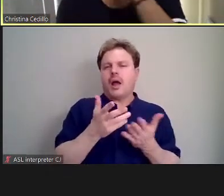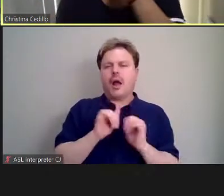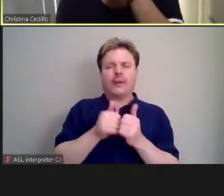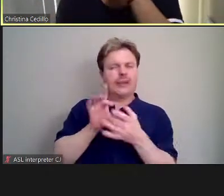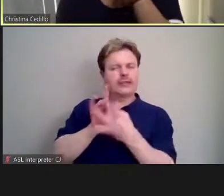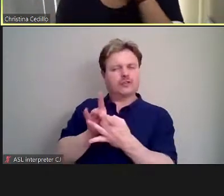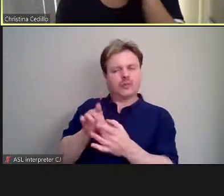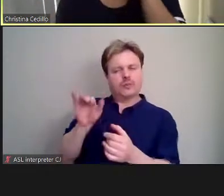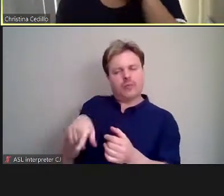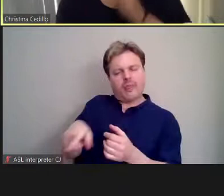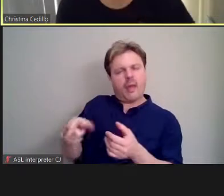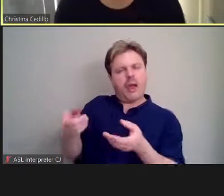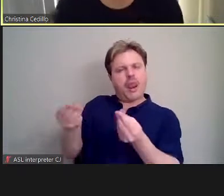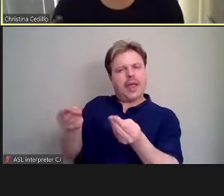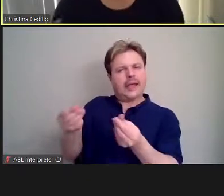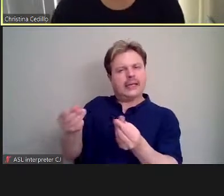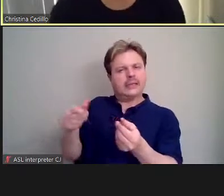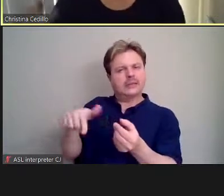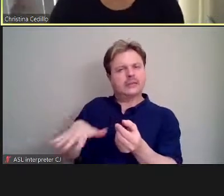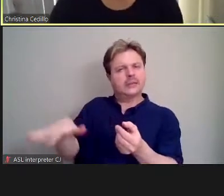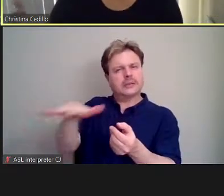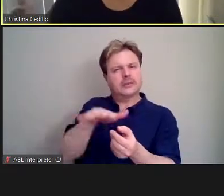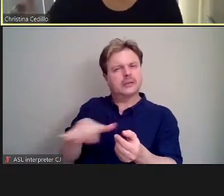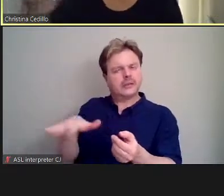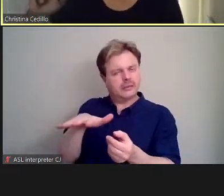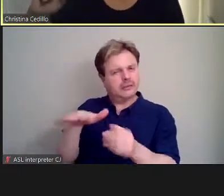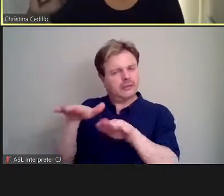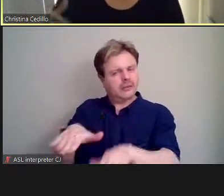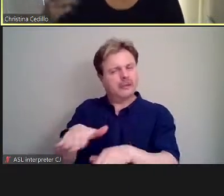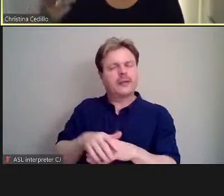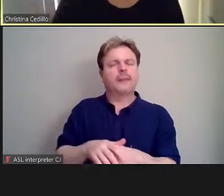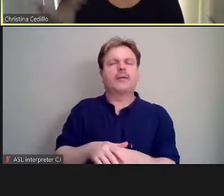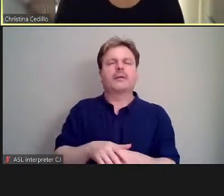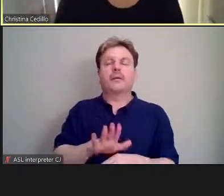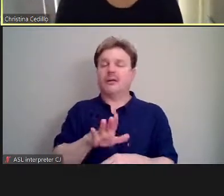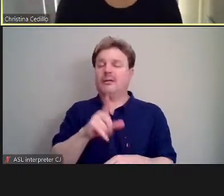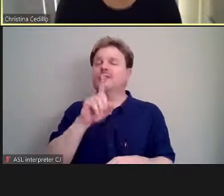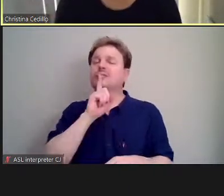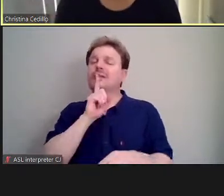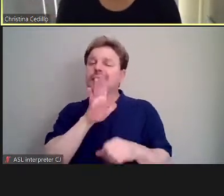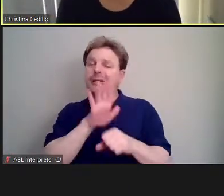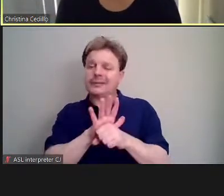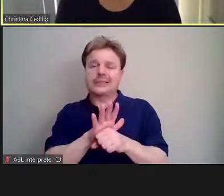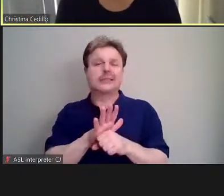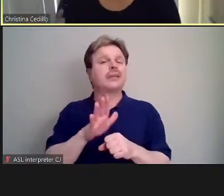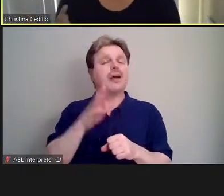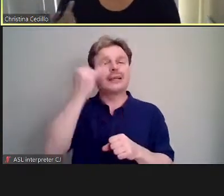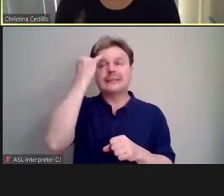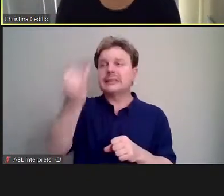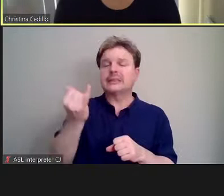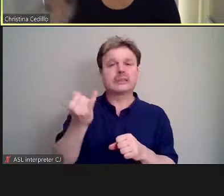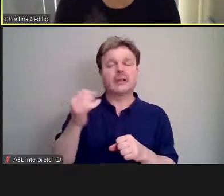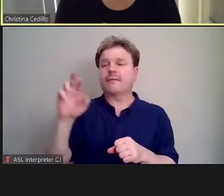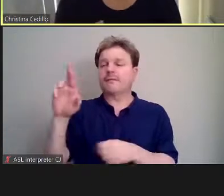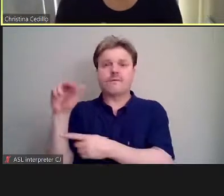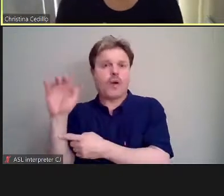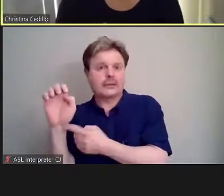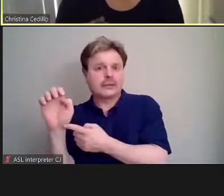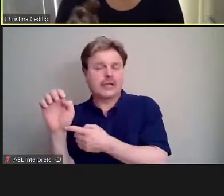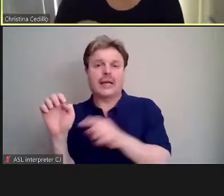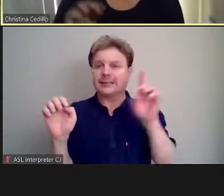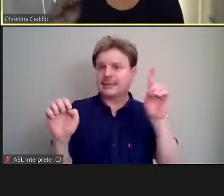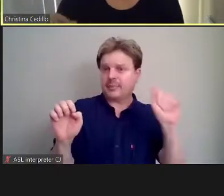land? Because I can guarantee that notions of race and disability are very